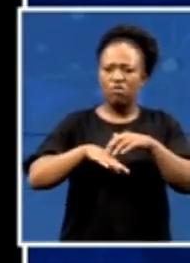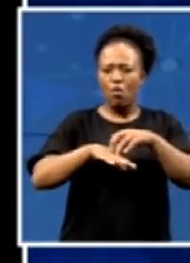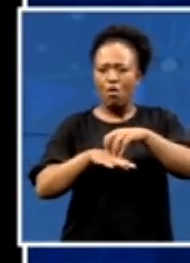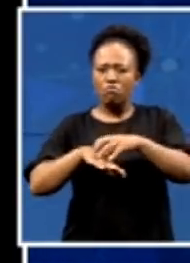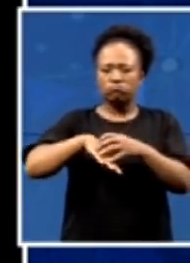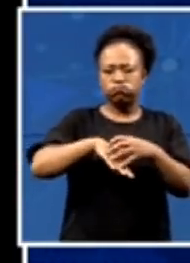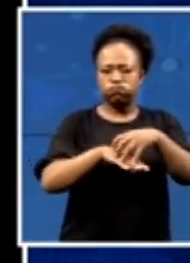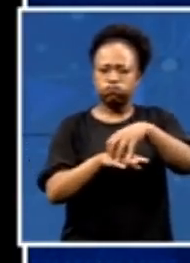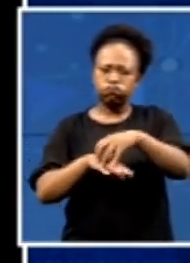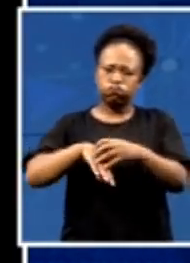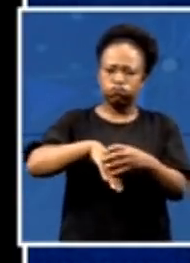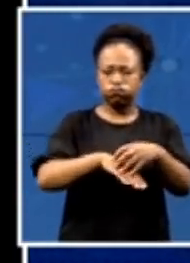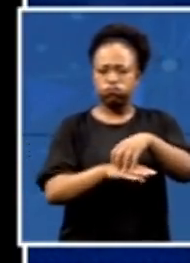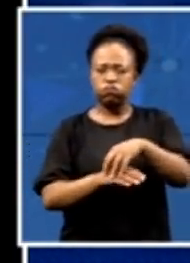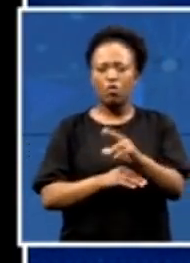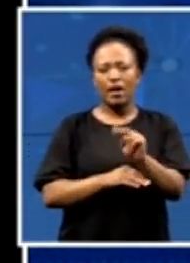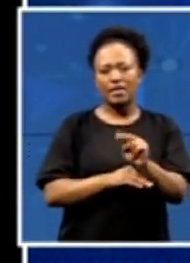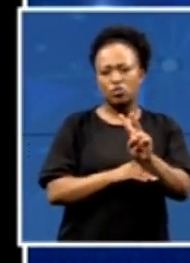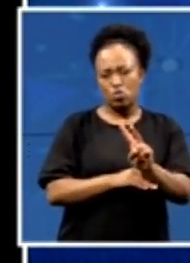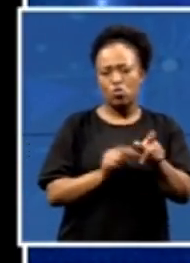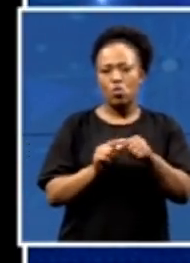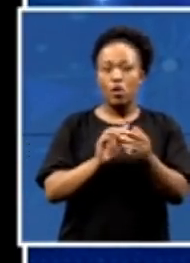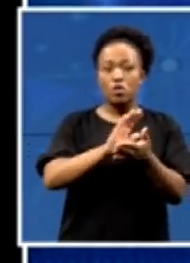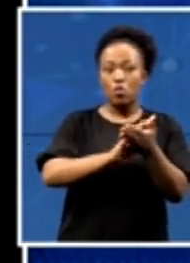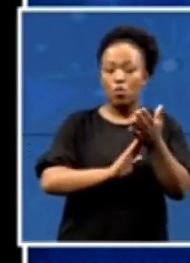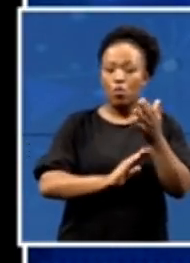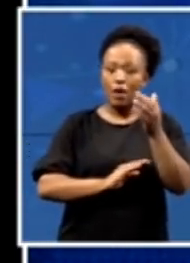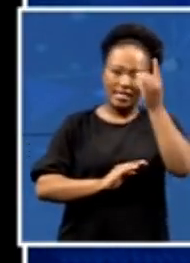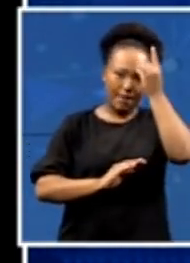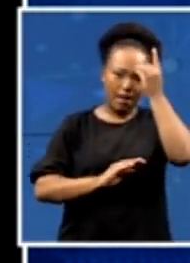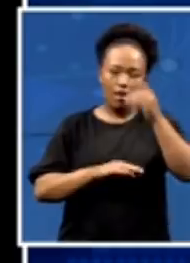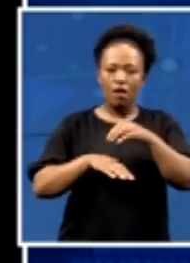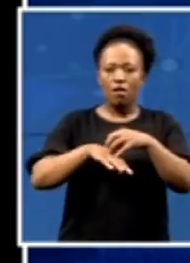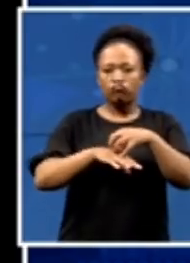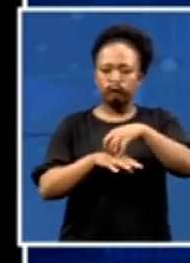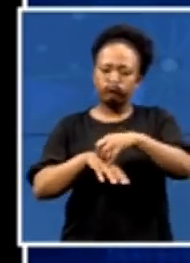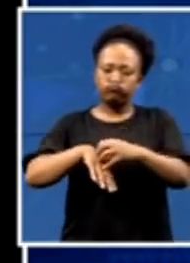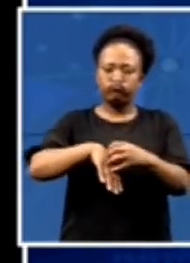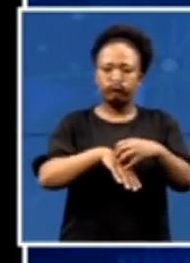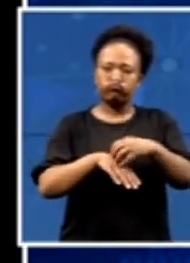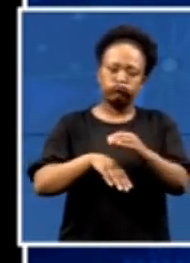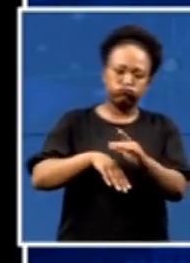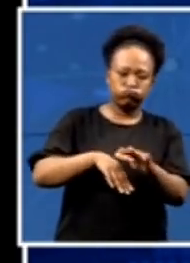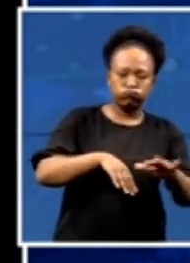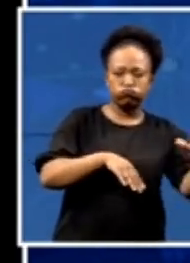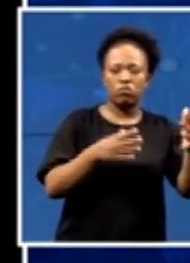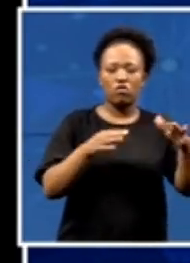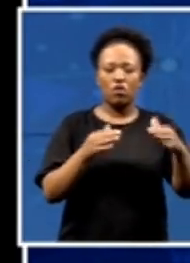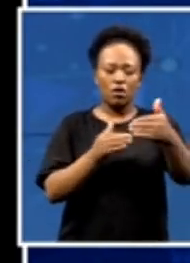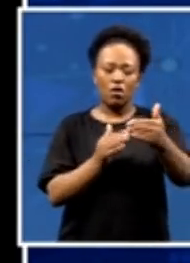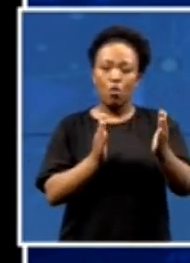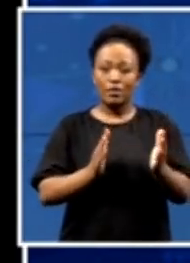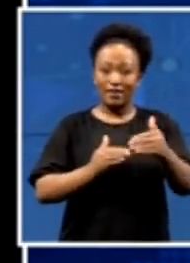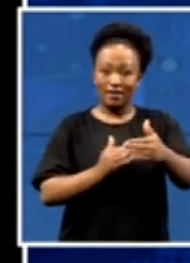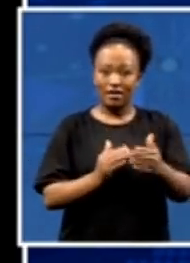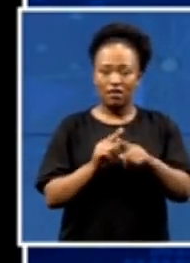to Durban. So it's flooded. No one can go through. And even those containers are currently floating on the water.